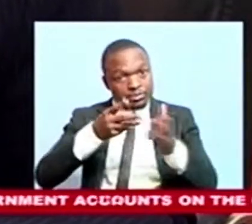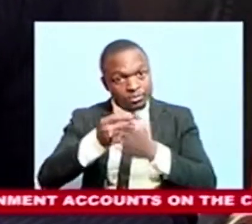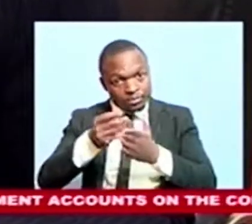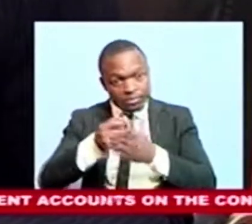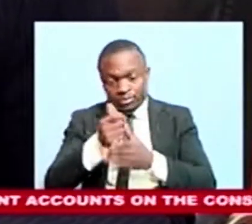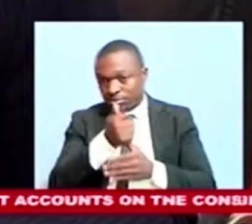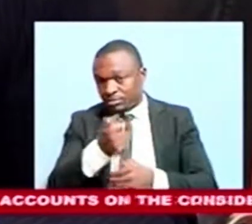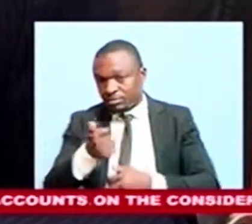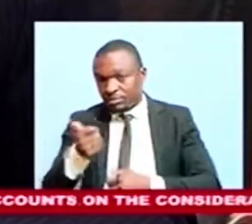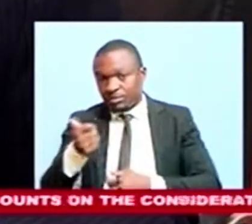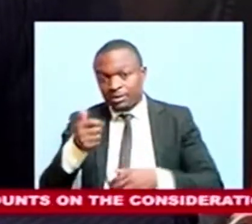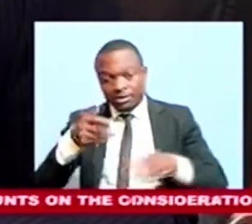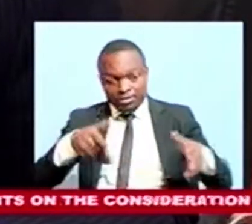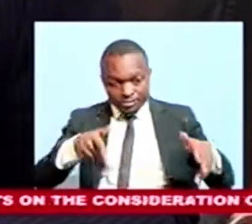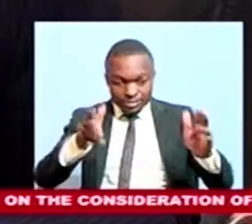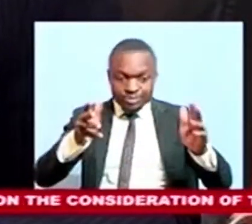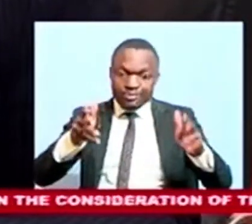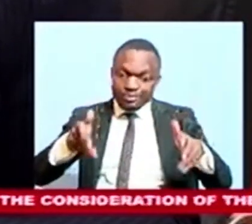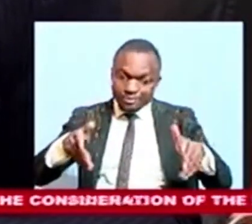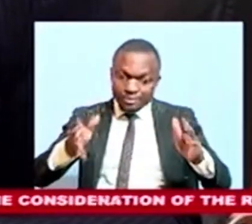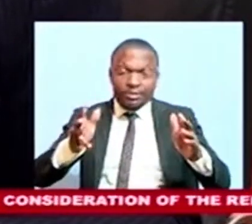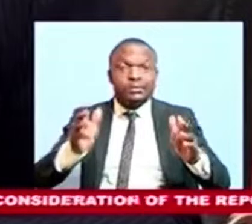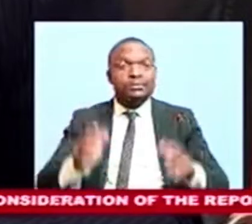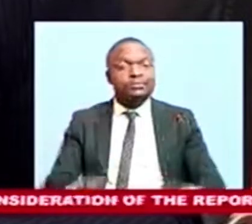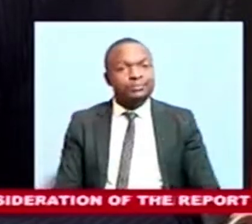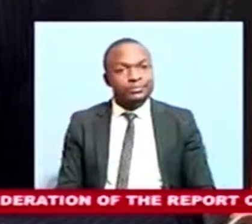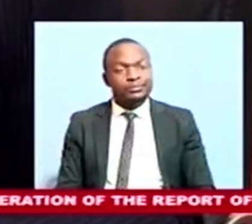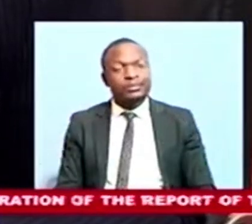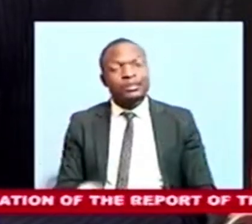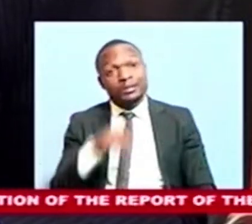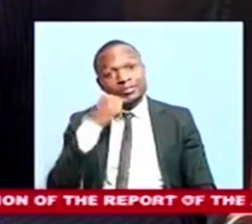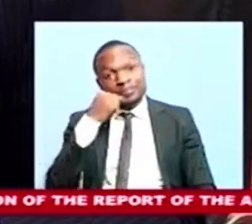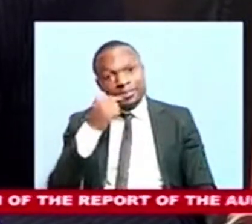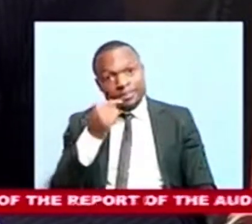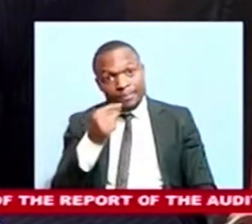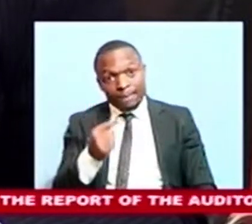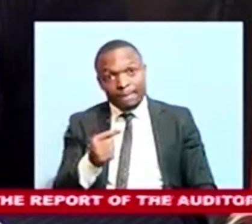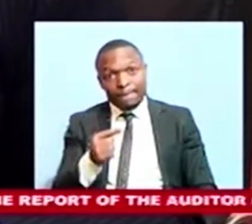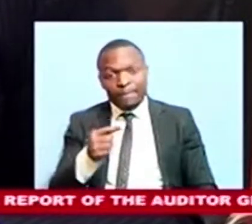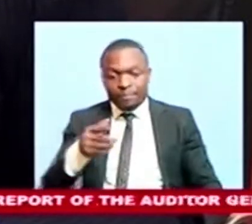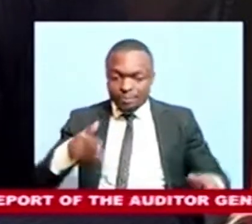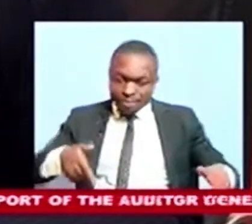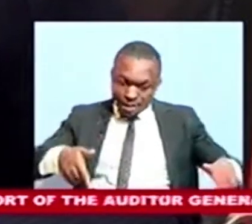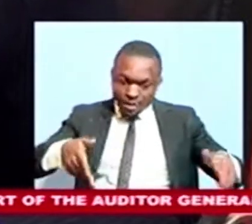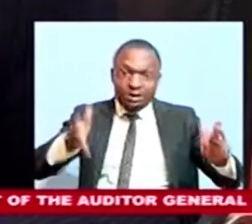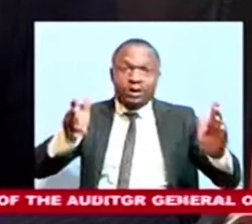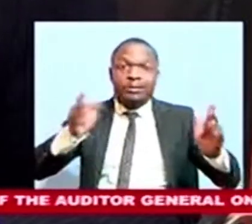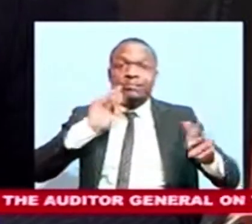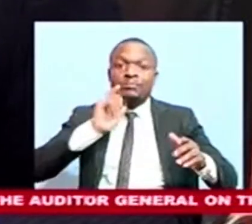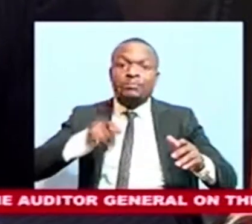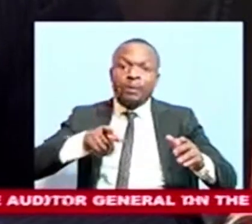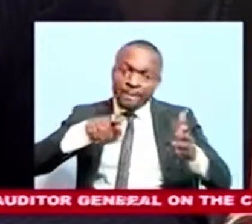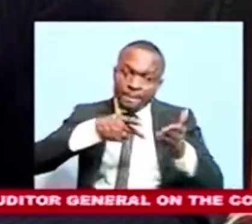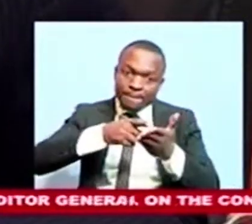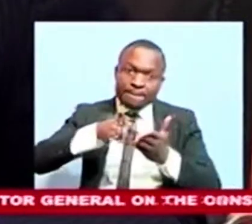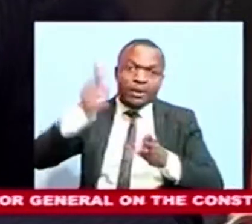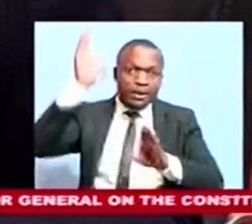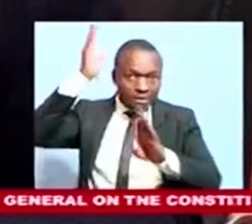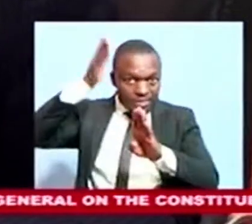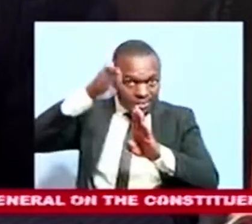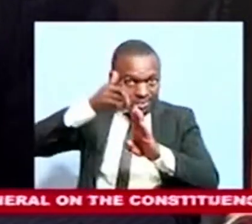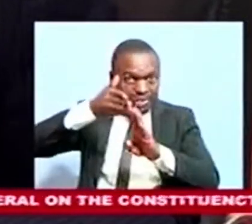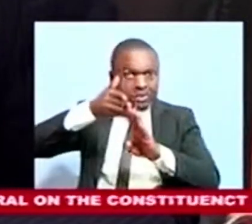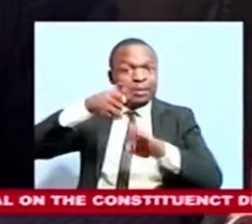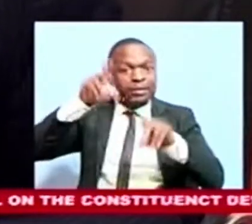any other allowances. Further, it states that the allowances should be paid direct into the beneficiary's